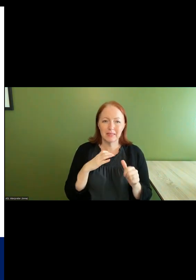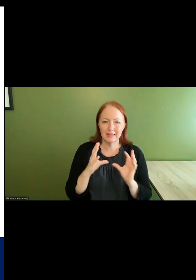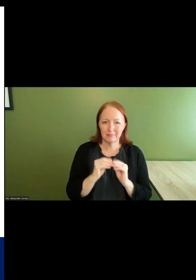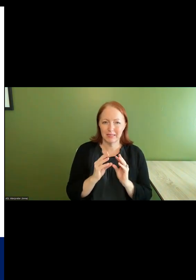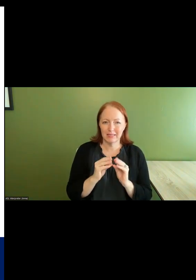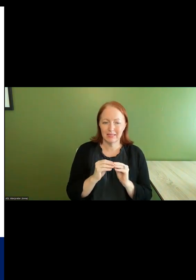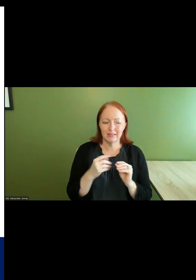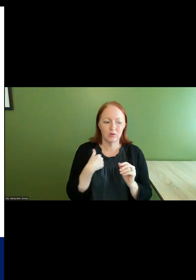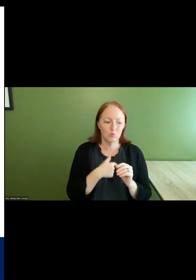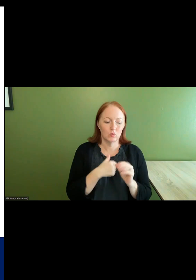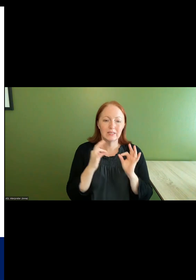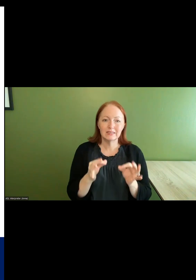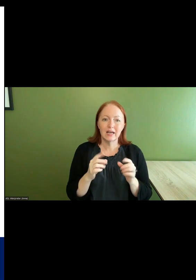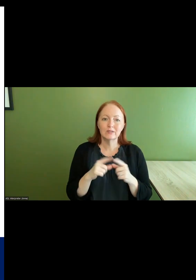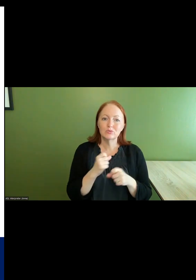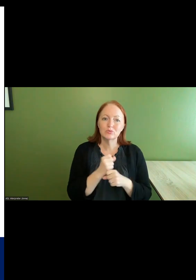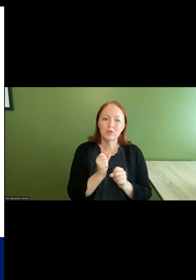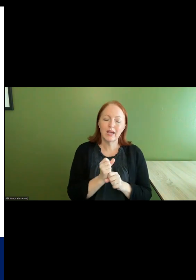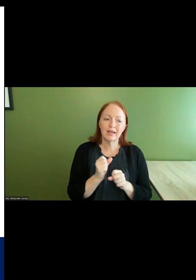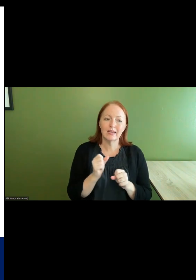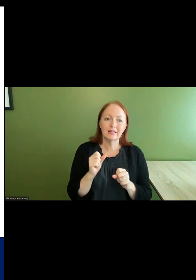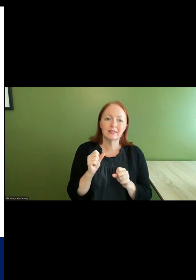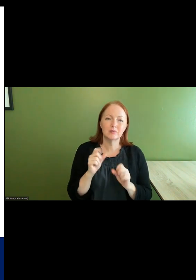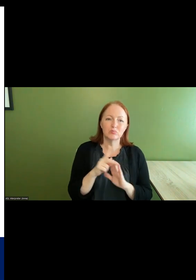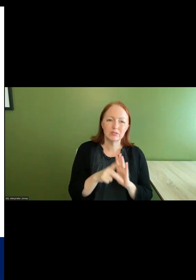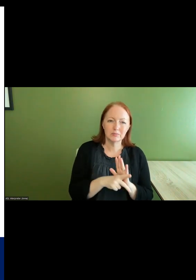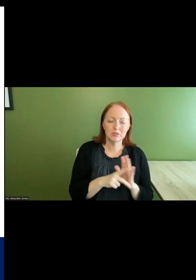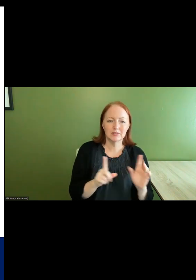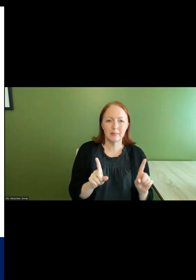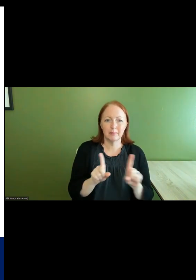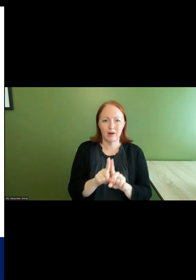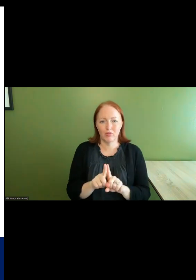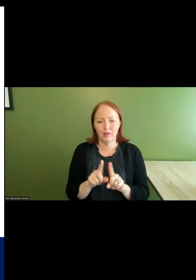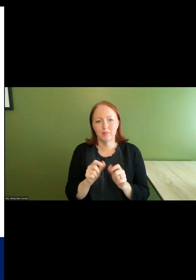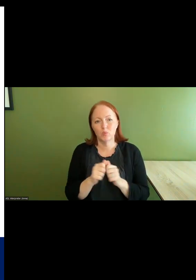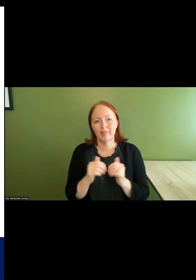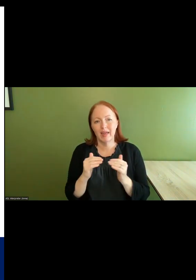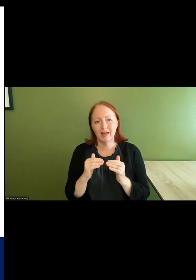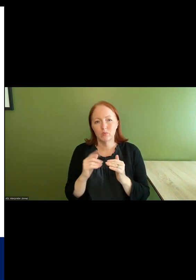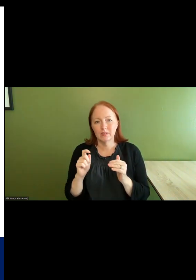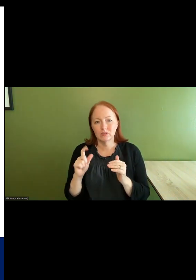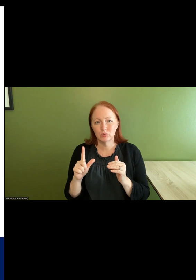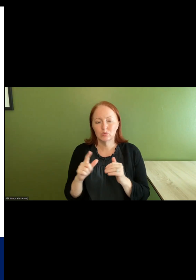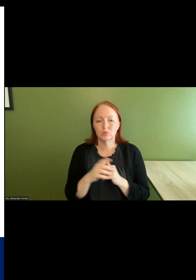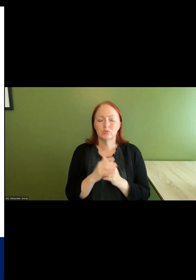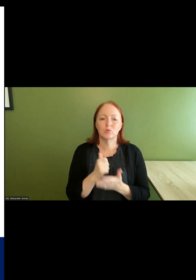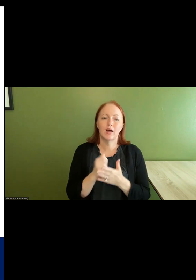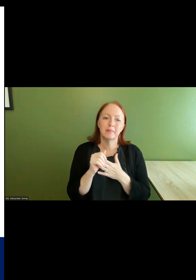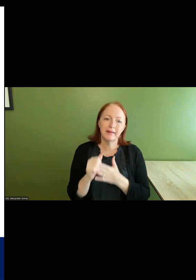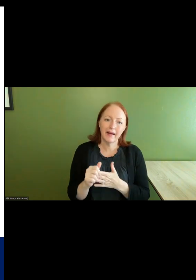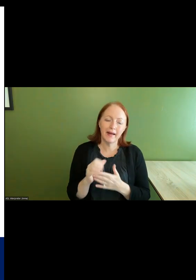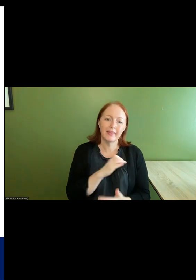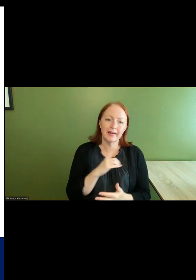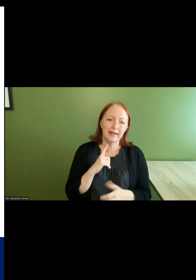we decided to create these principles and pair them with an equity tool to help guide the